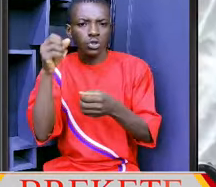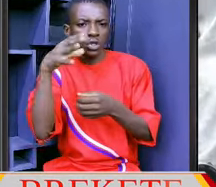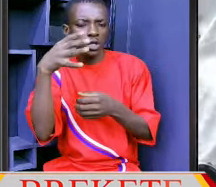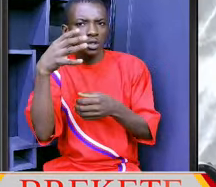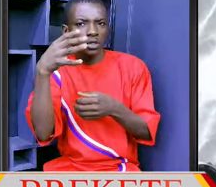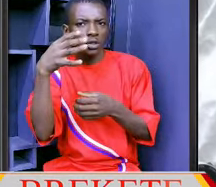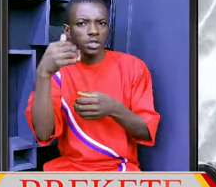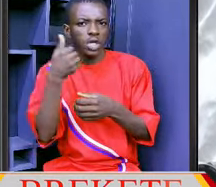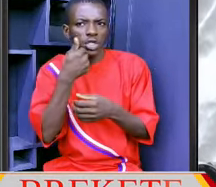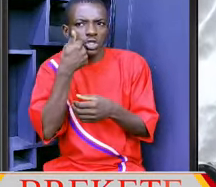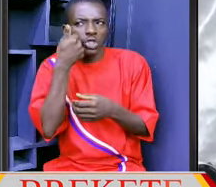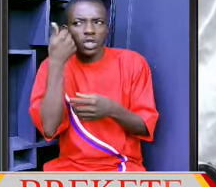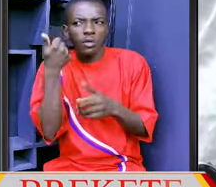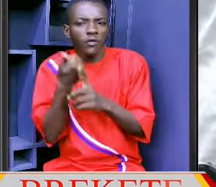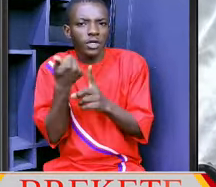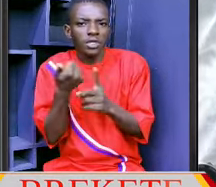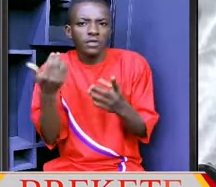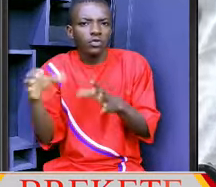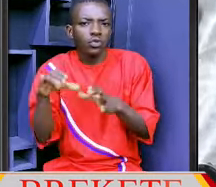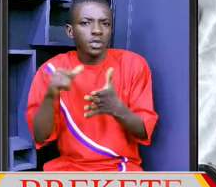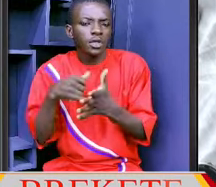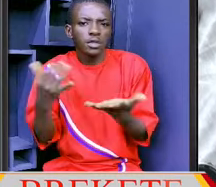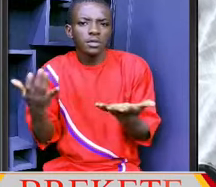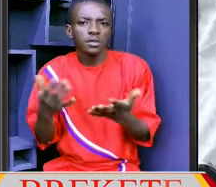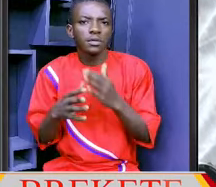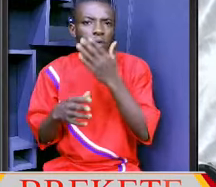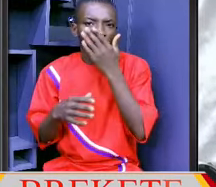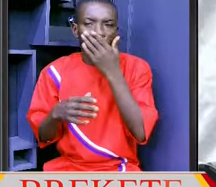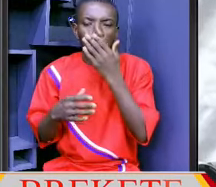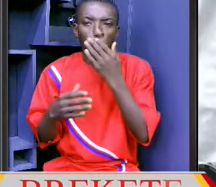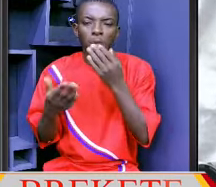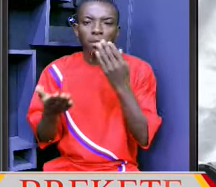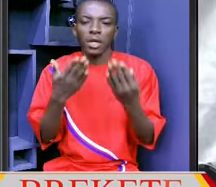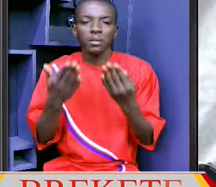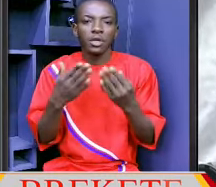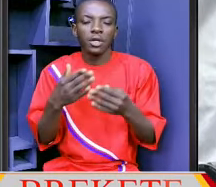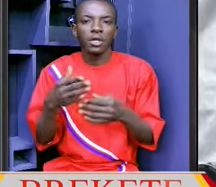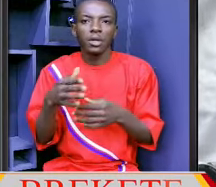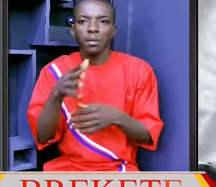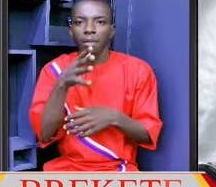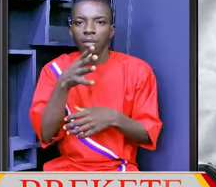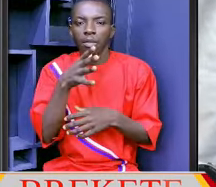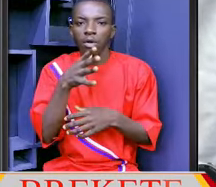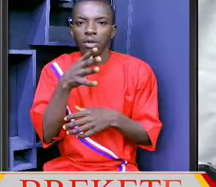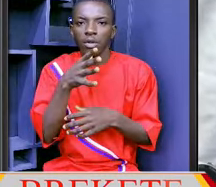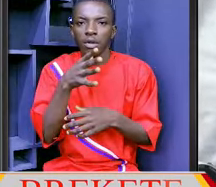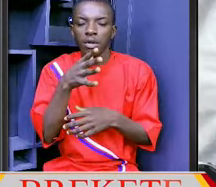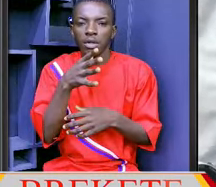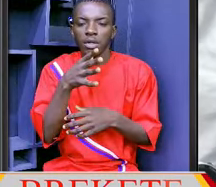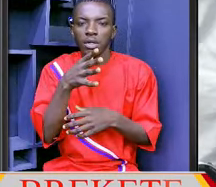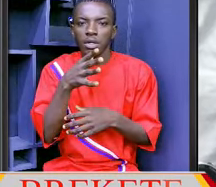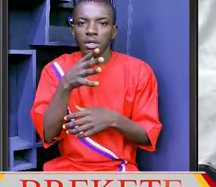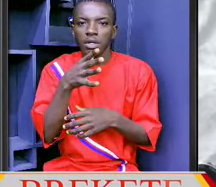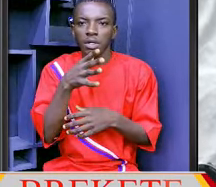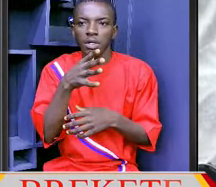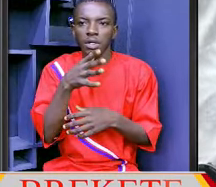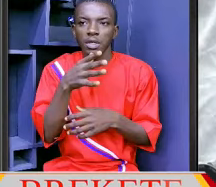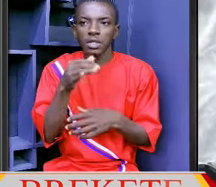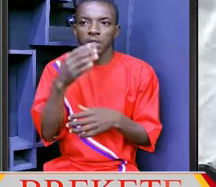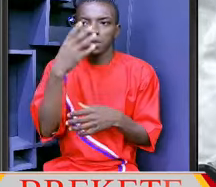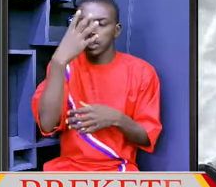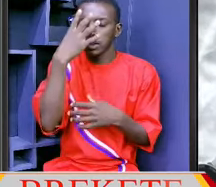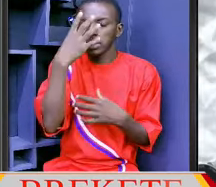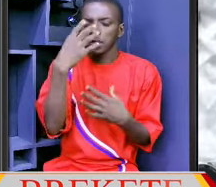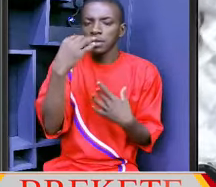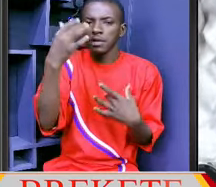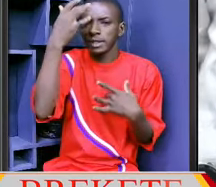is ashamed of herself doing this. Maybe the mother is lying critically ill. Yes, they are